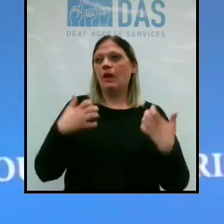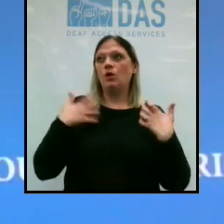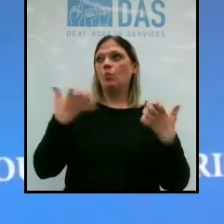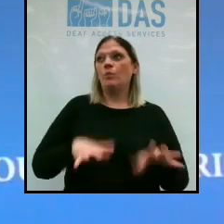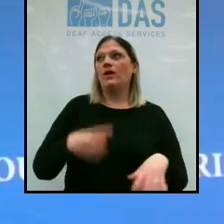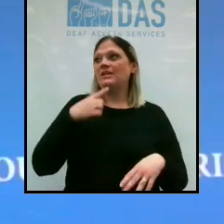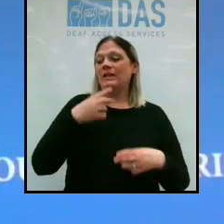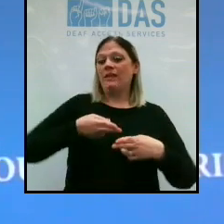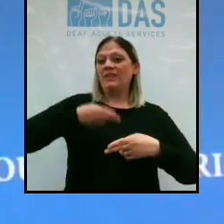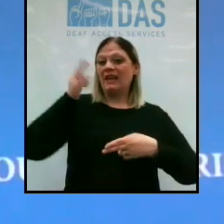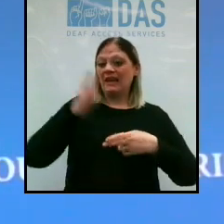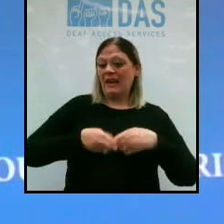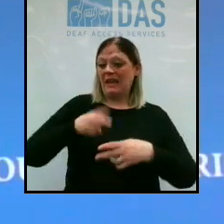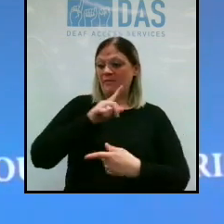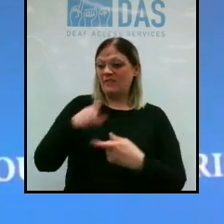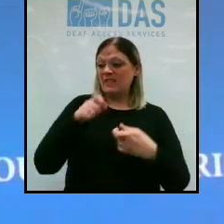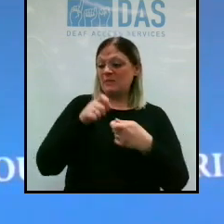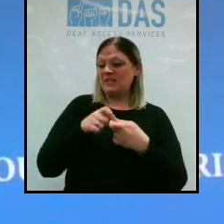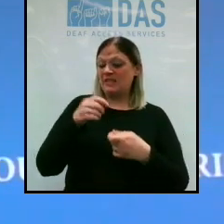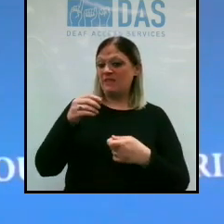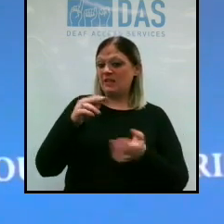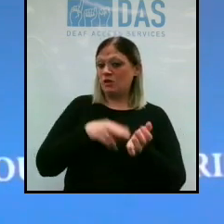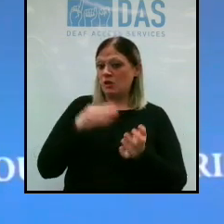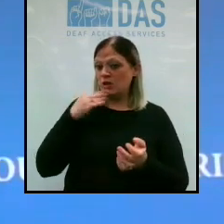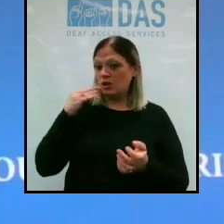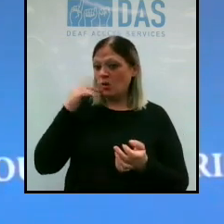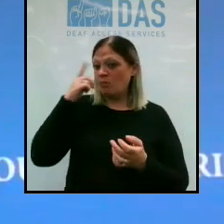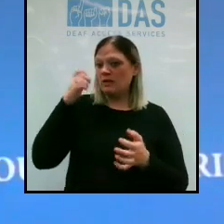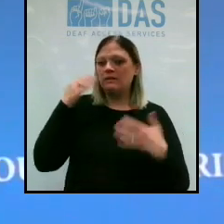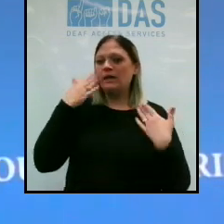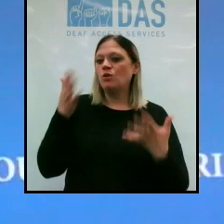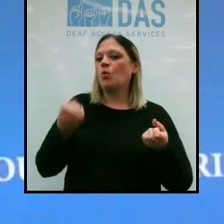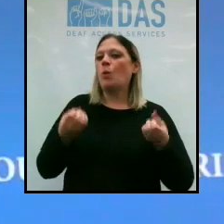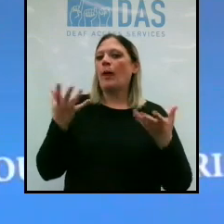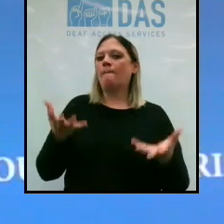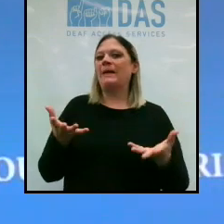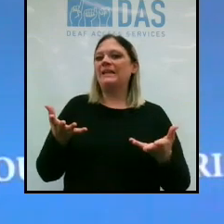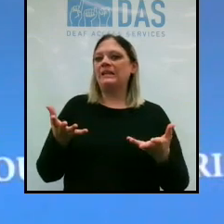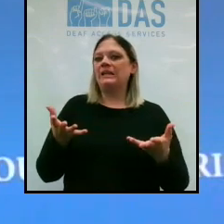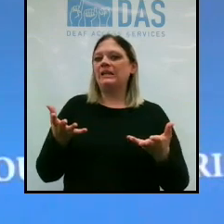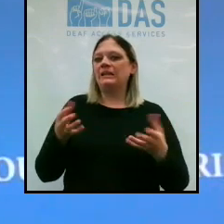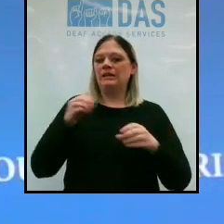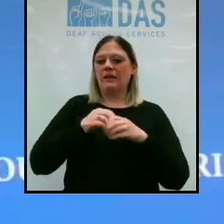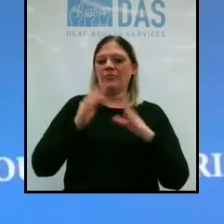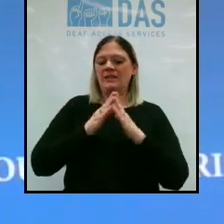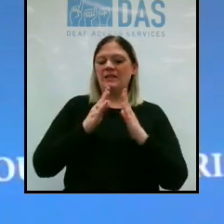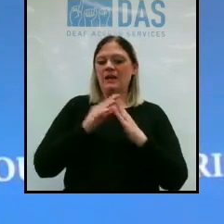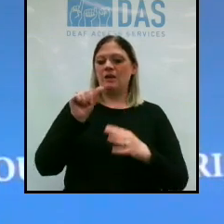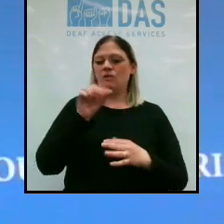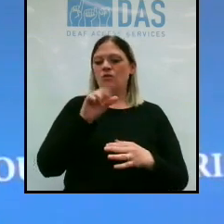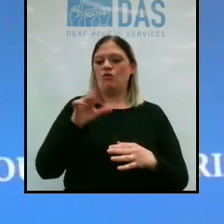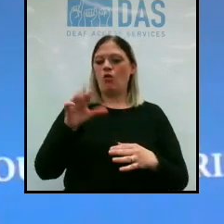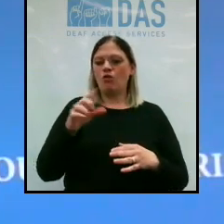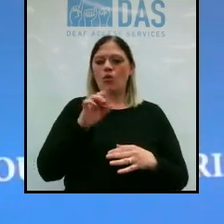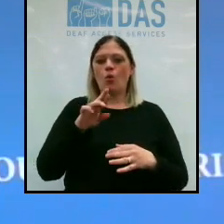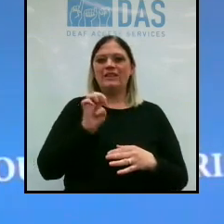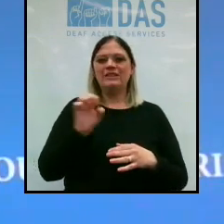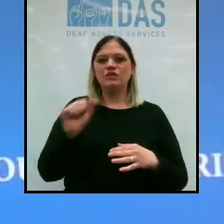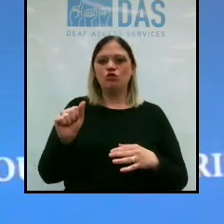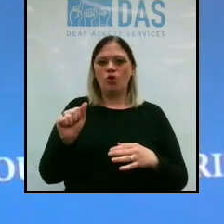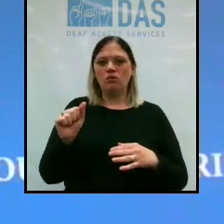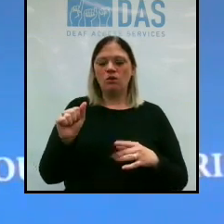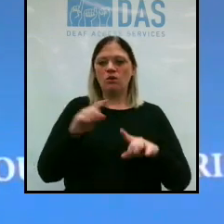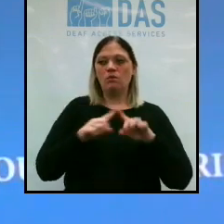say the name of a particular nursing home because I don't know how many nursing homes there are in the town of Aurora, village of East Aurora, but I have